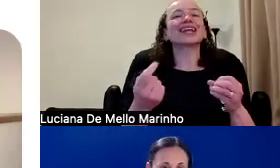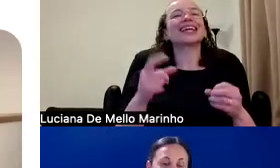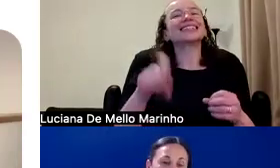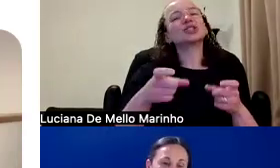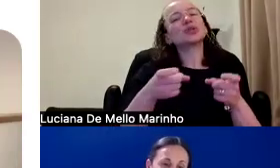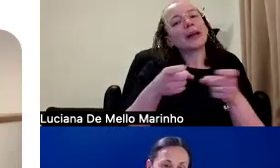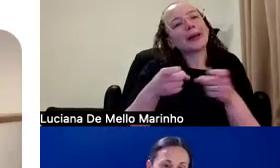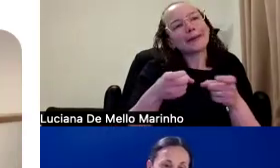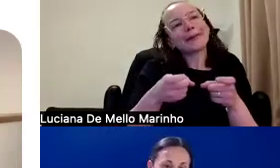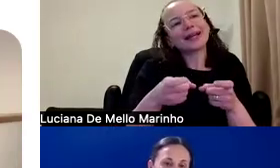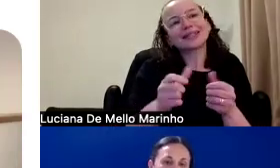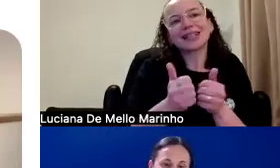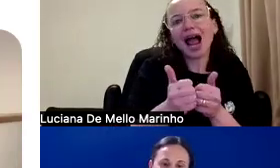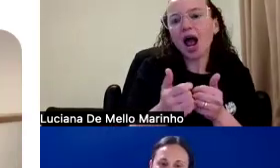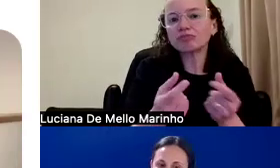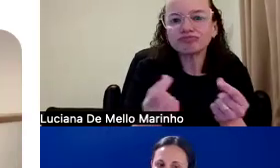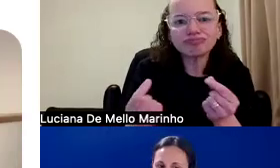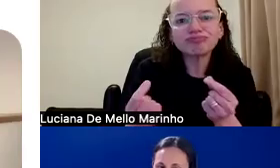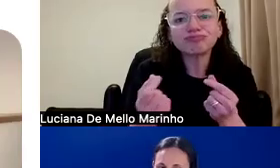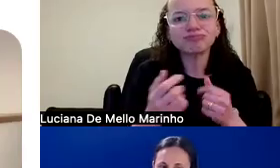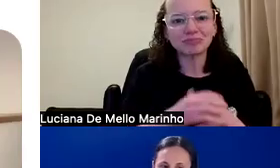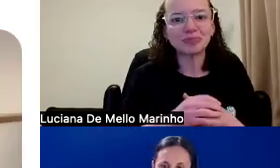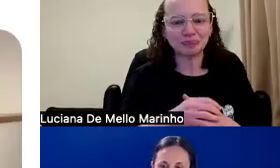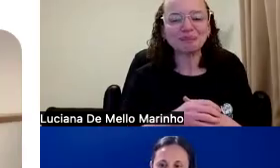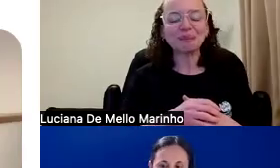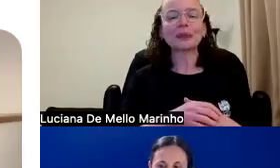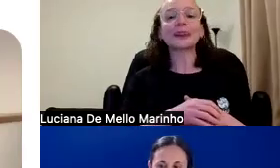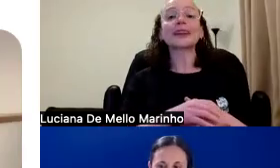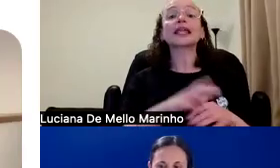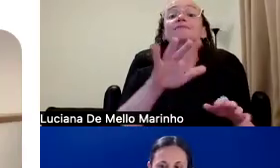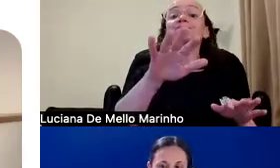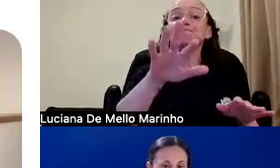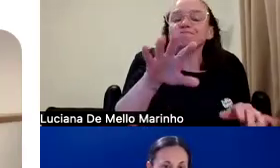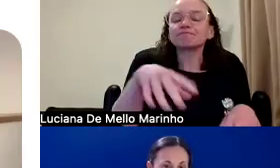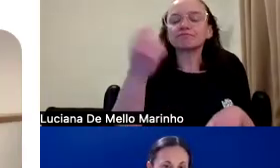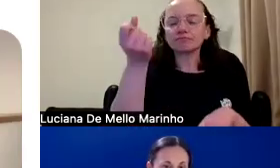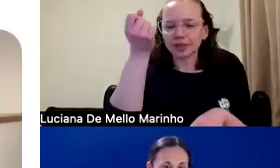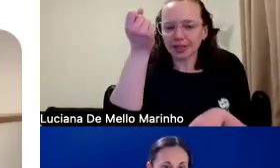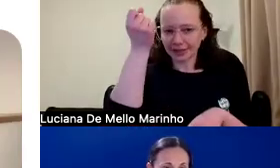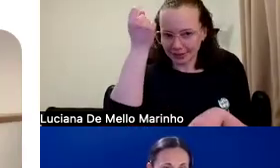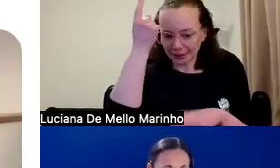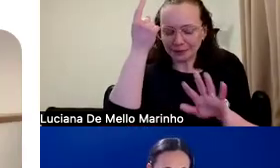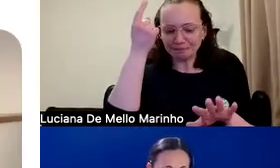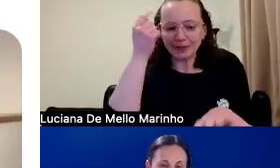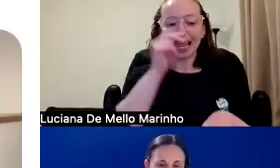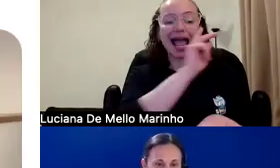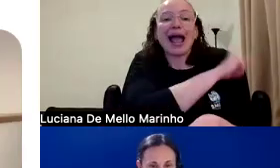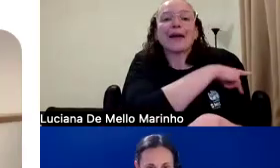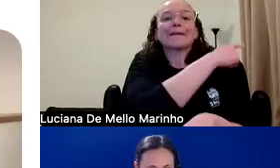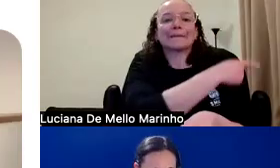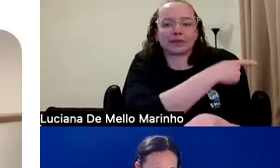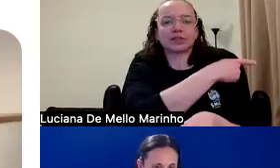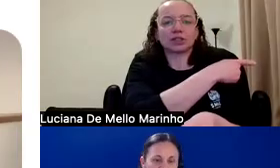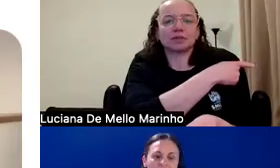that. So you need to be able to manage how to uh, take care of everything and how to move